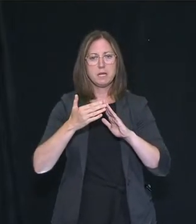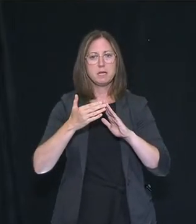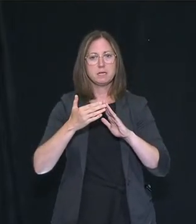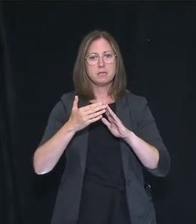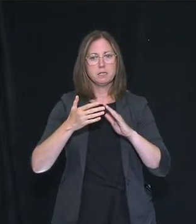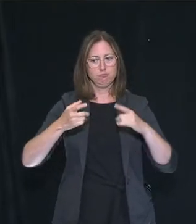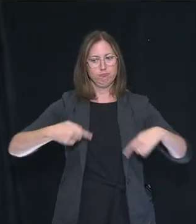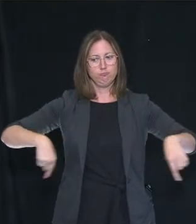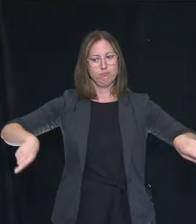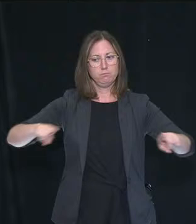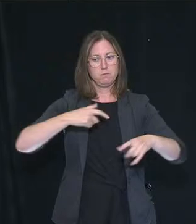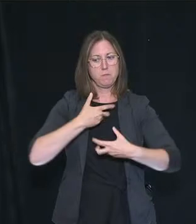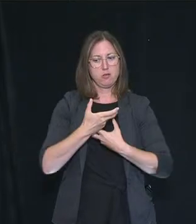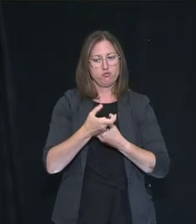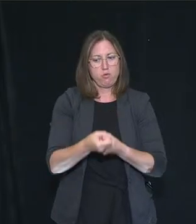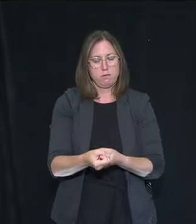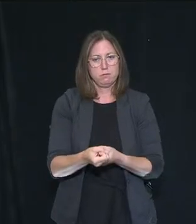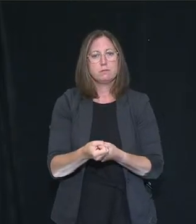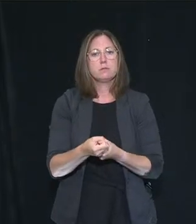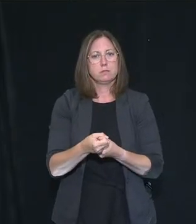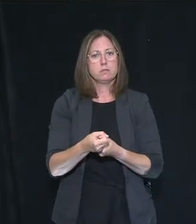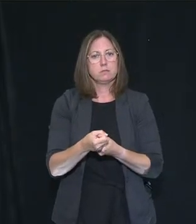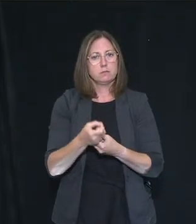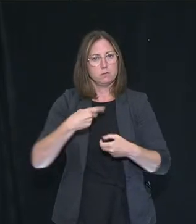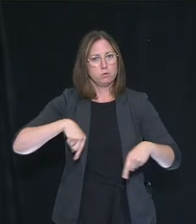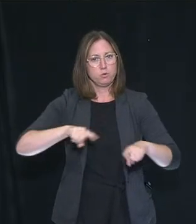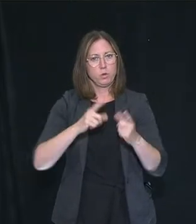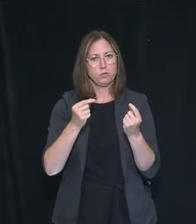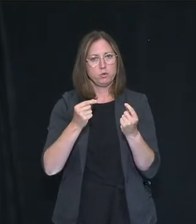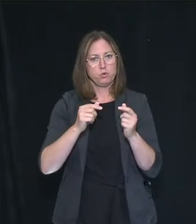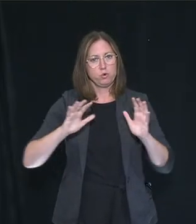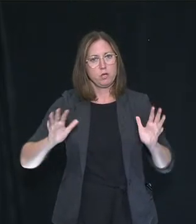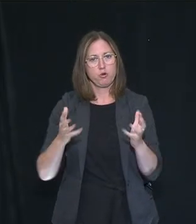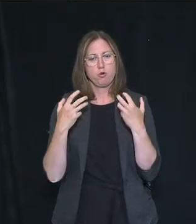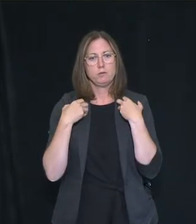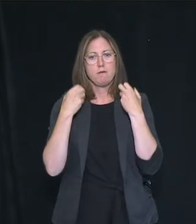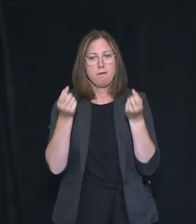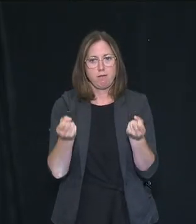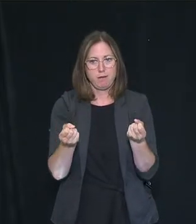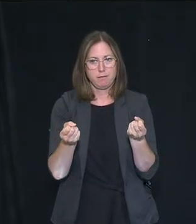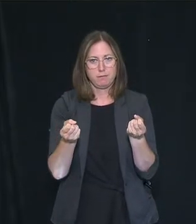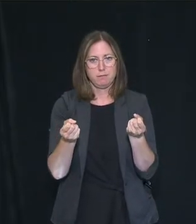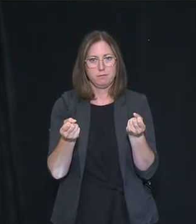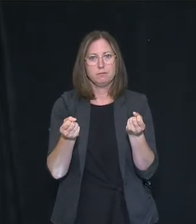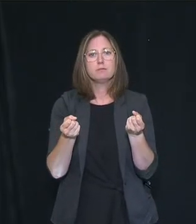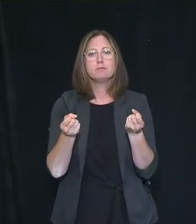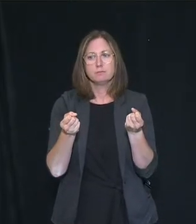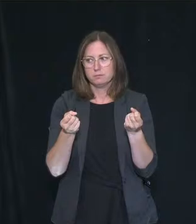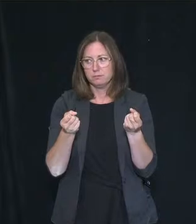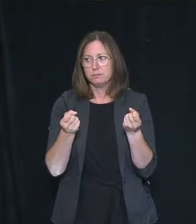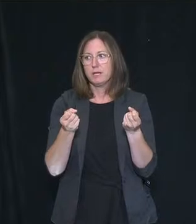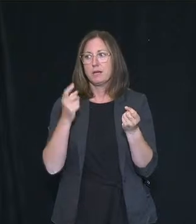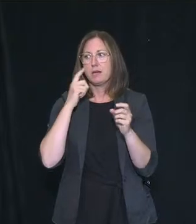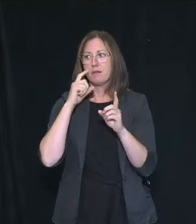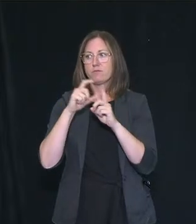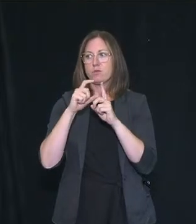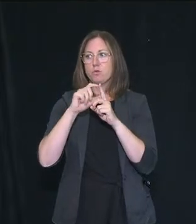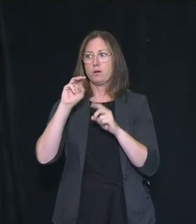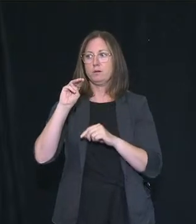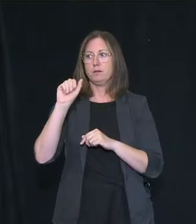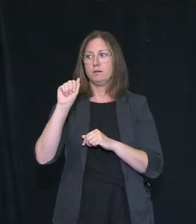of us to encourage healing. In Inuktitut, to heal,